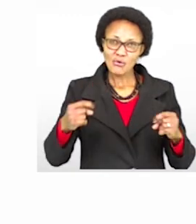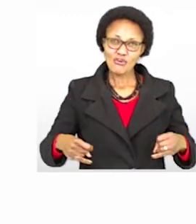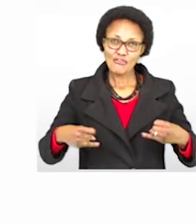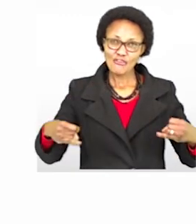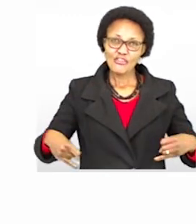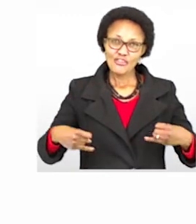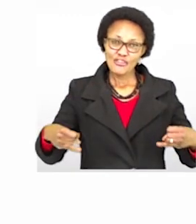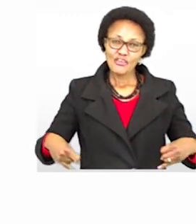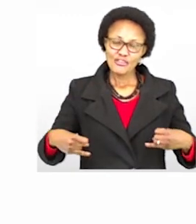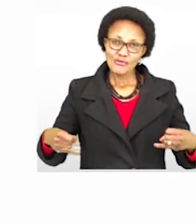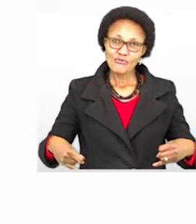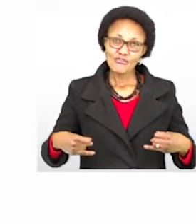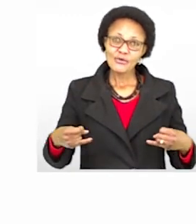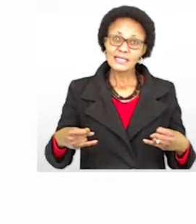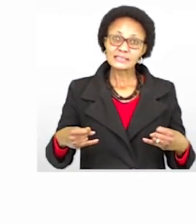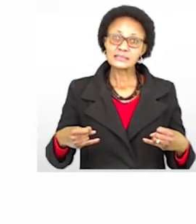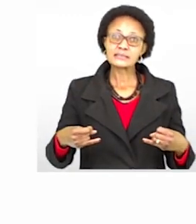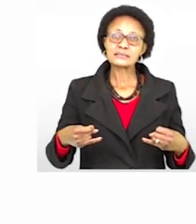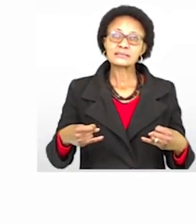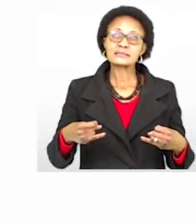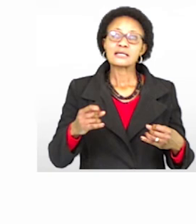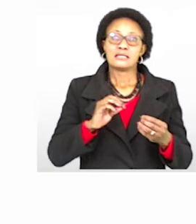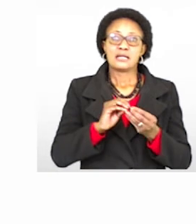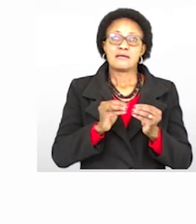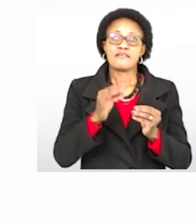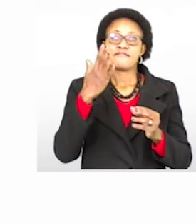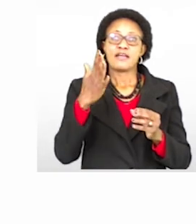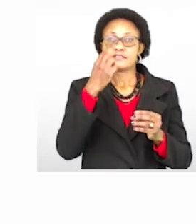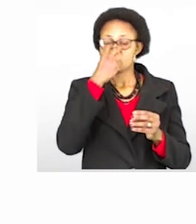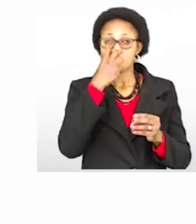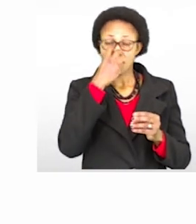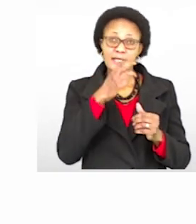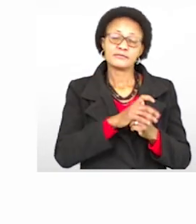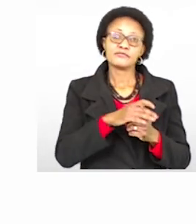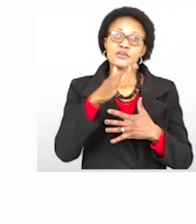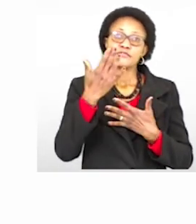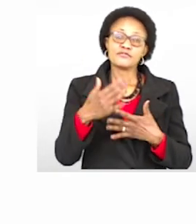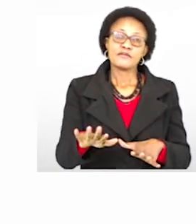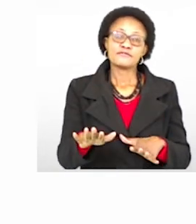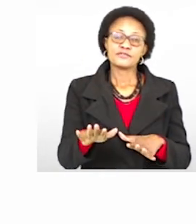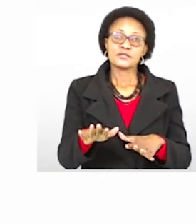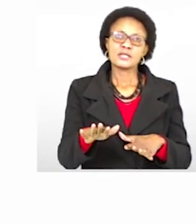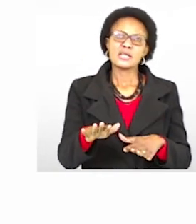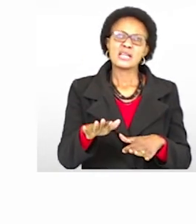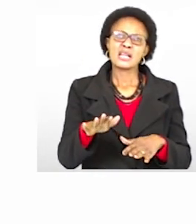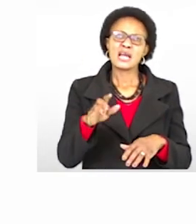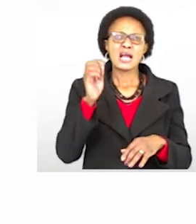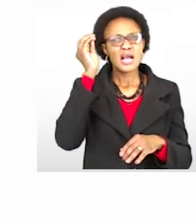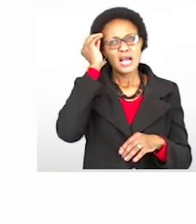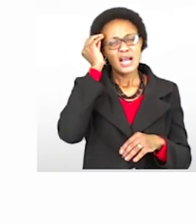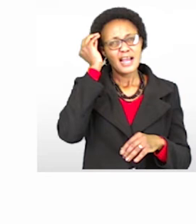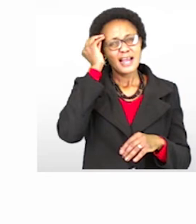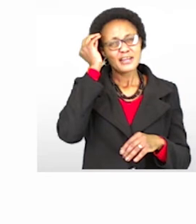as the boots for the fireman. Once we are done coloring, I'm sure as well that the fireman will